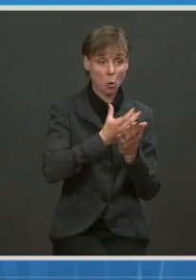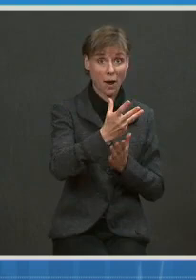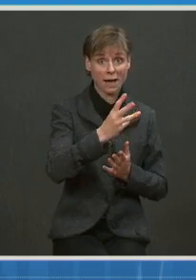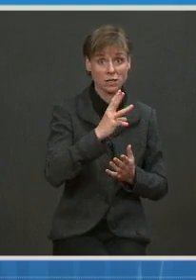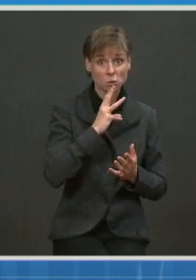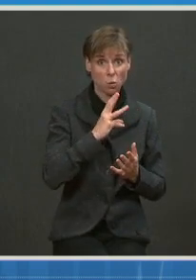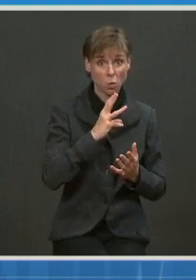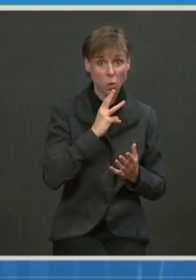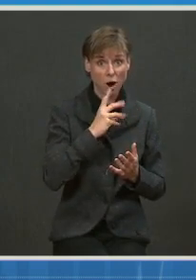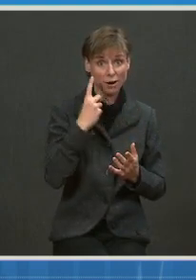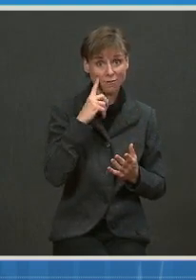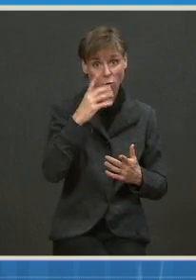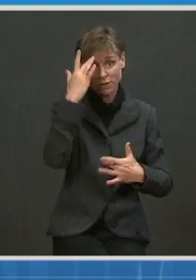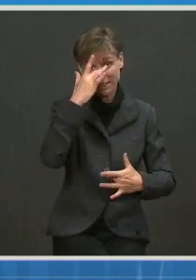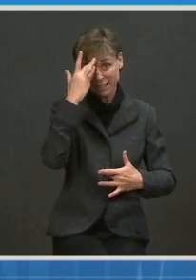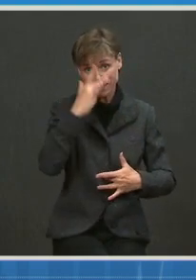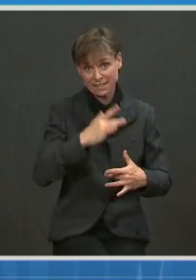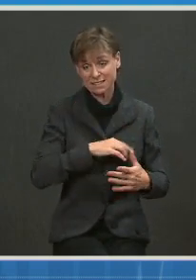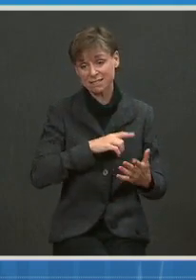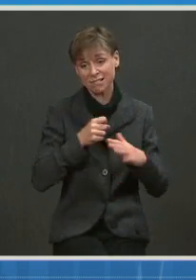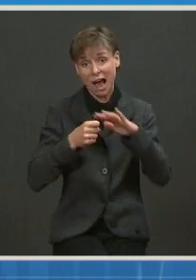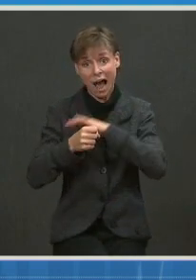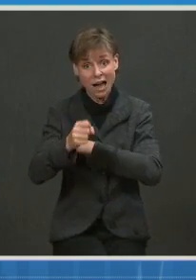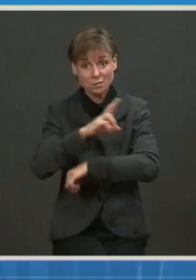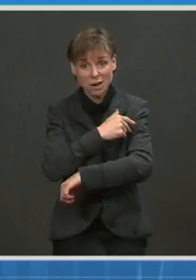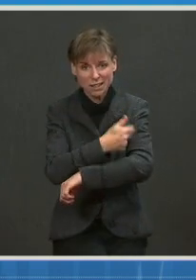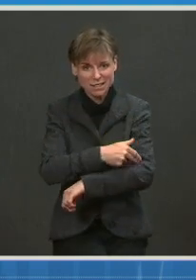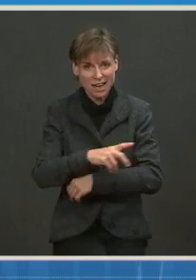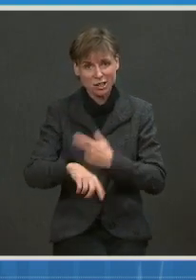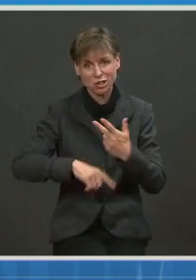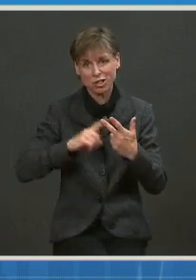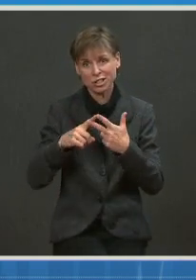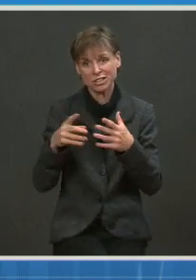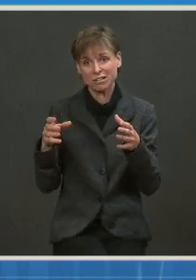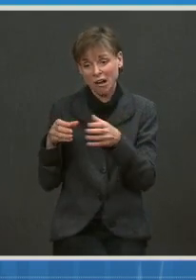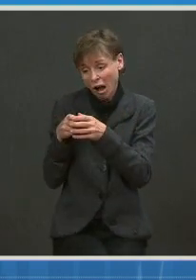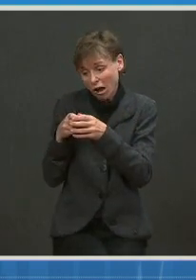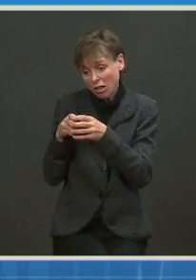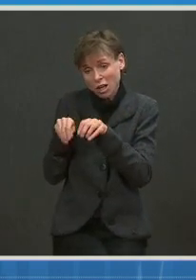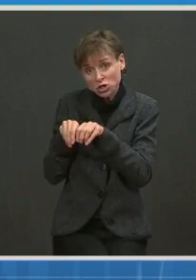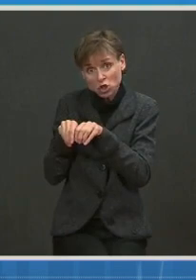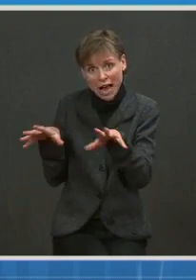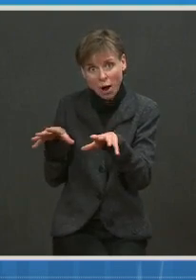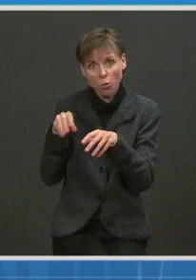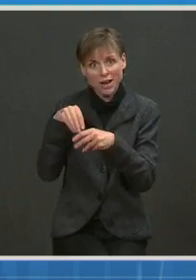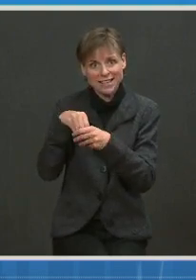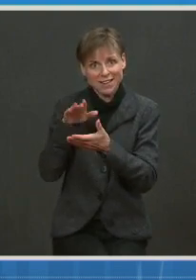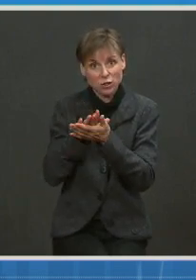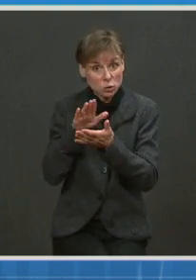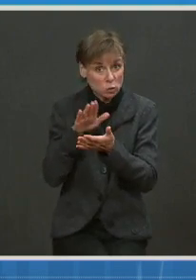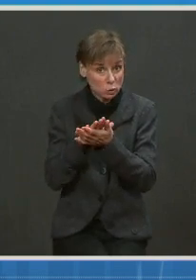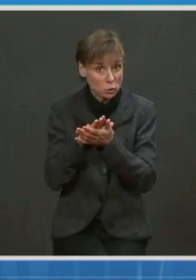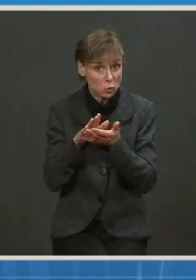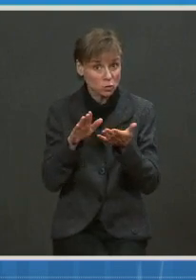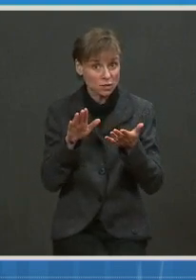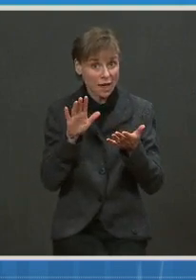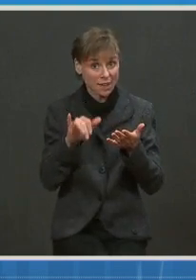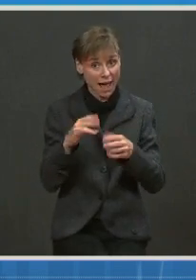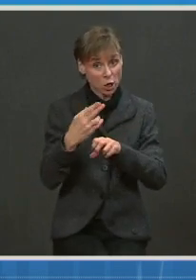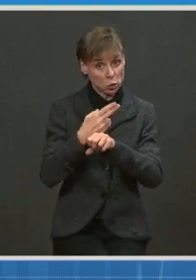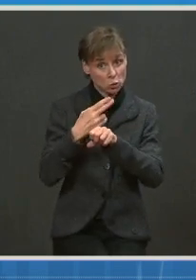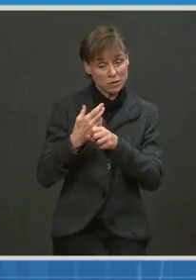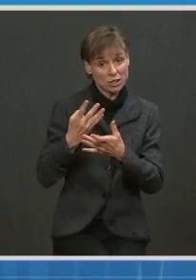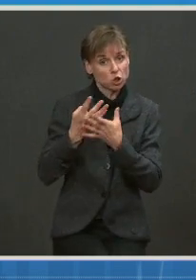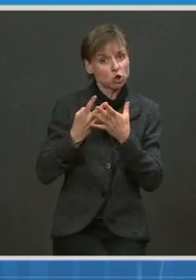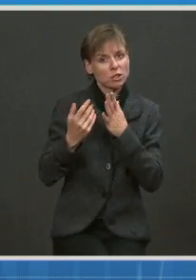in communities. We're looking at hospitalization rates. We're looking at clusters and outbreaks in these schools that implement these screening strategies. So I think that